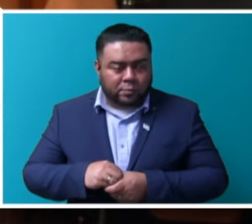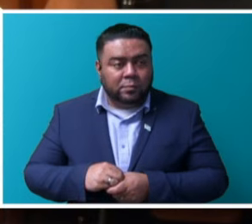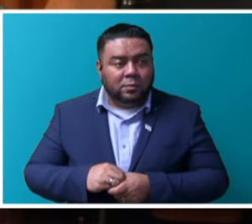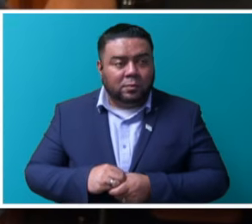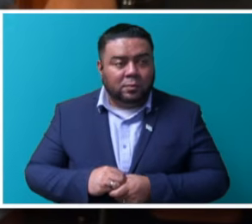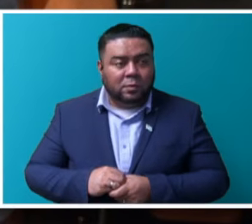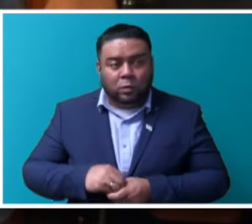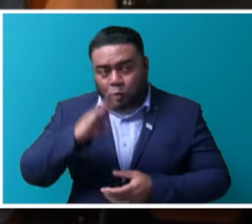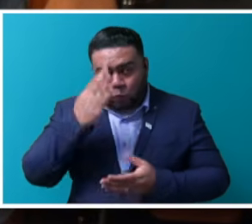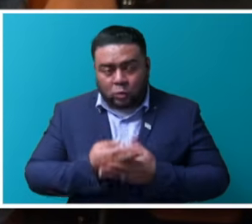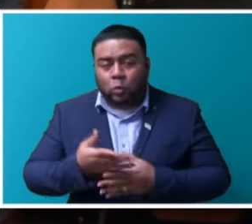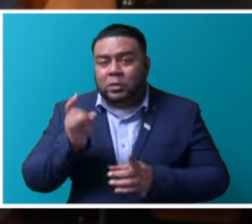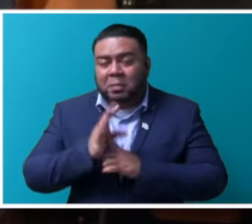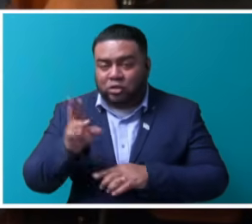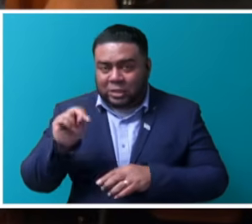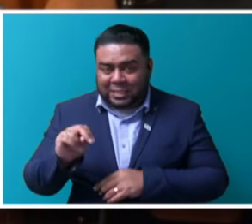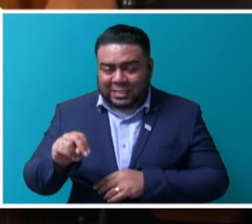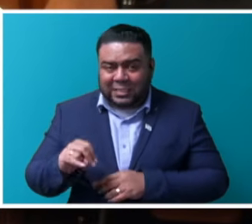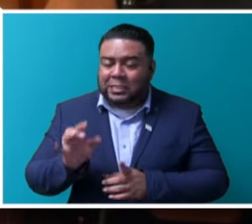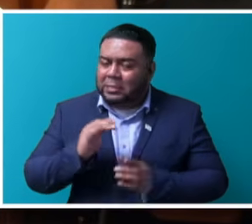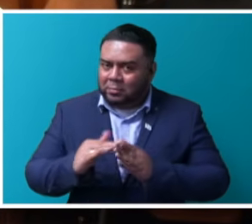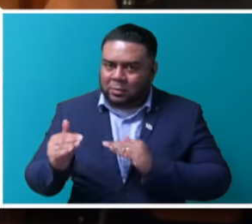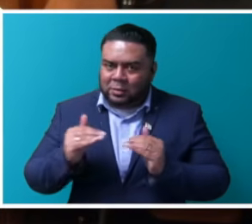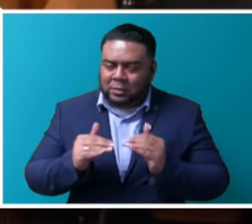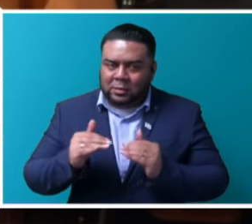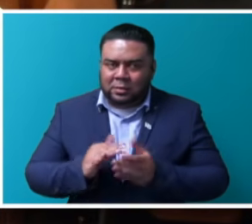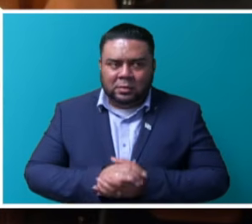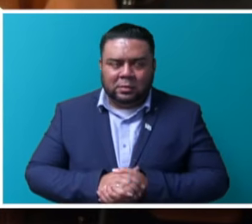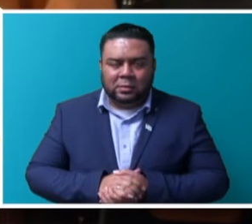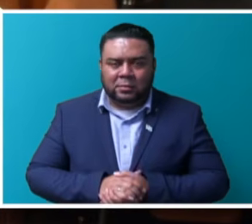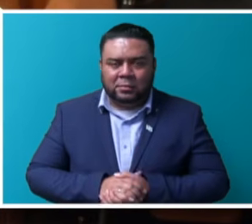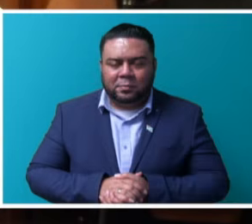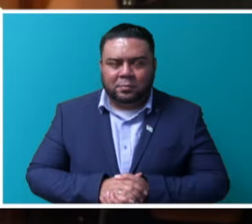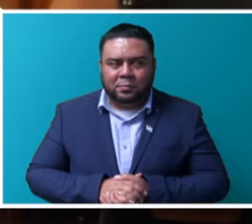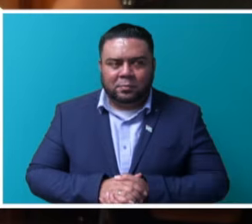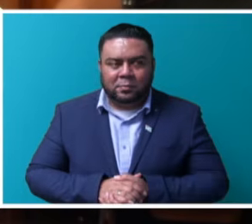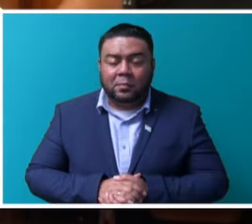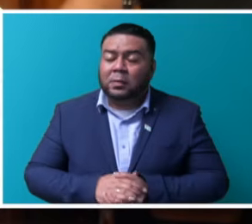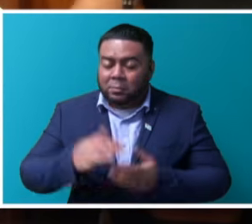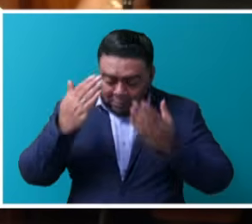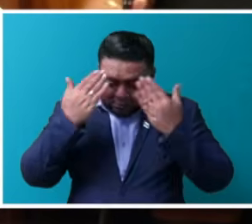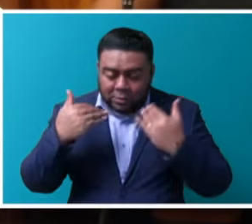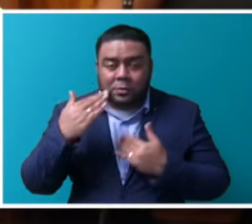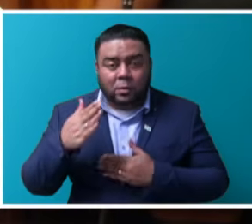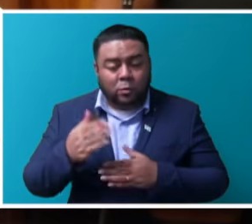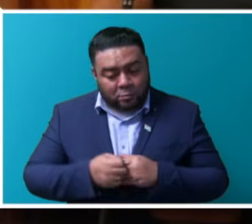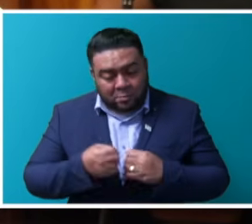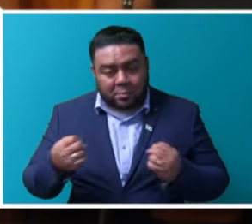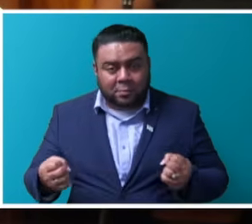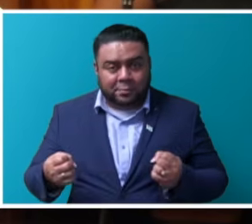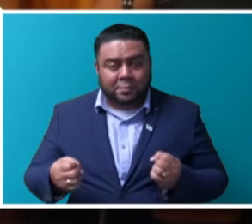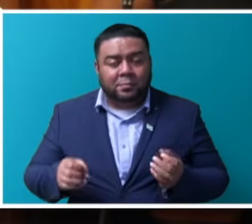scholarships to students with special needs, similar to the existing provisions for higher education. Mr. Speaker, we are also expanding the